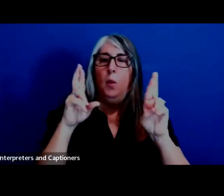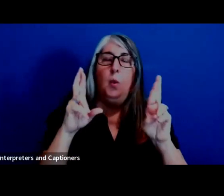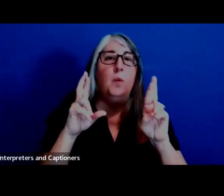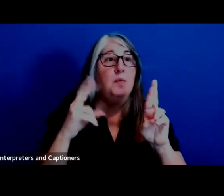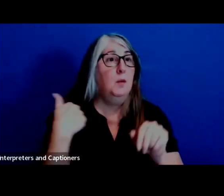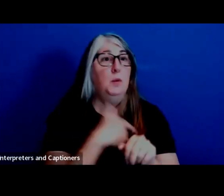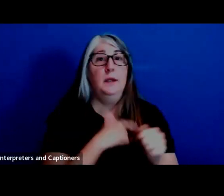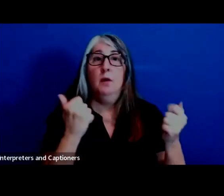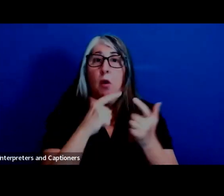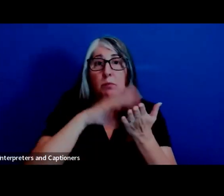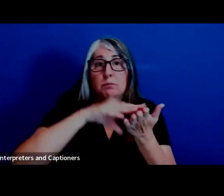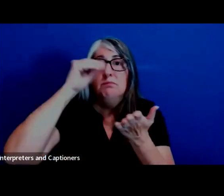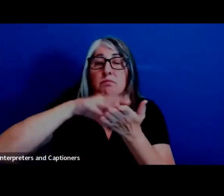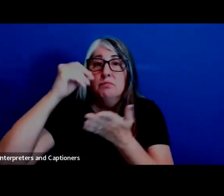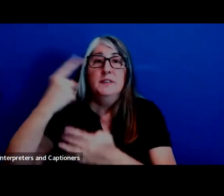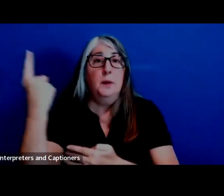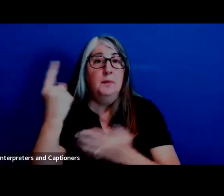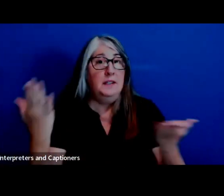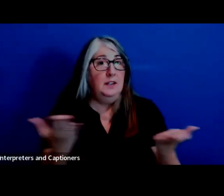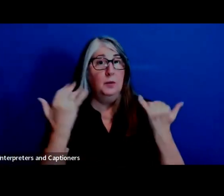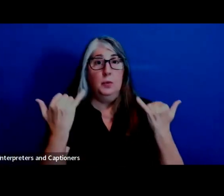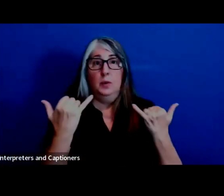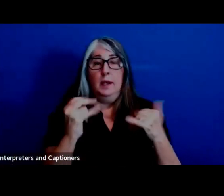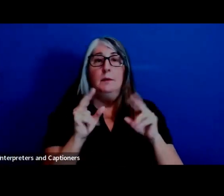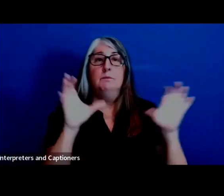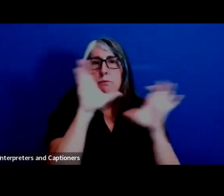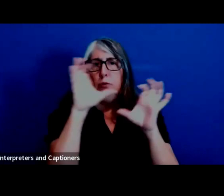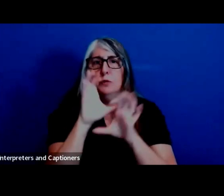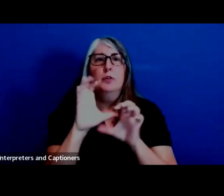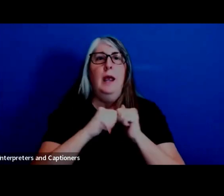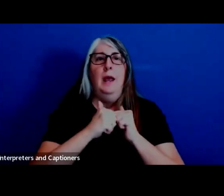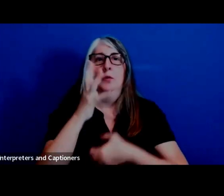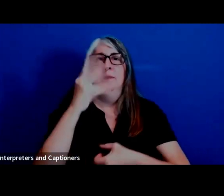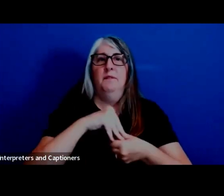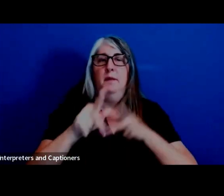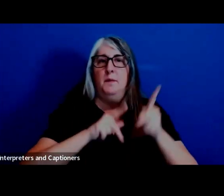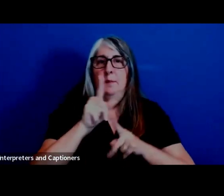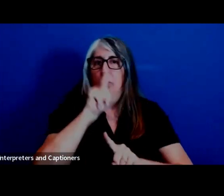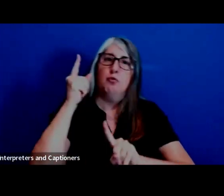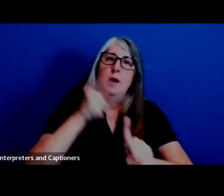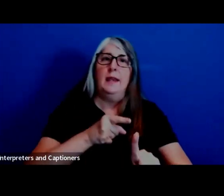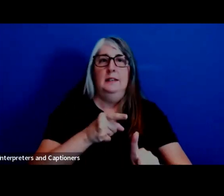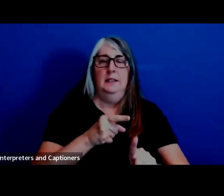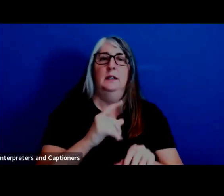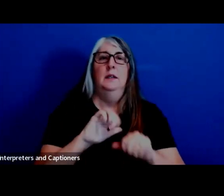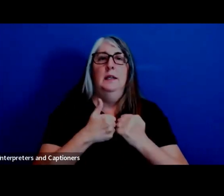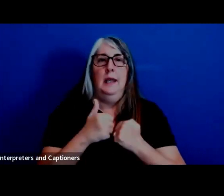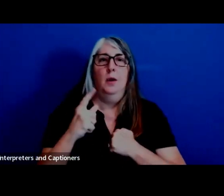take some things away from this and look for more ways to involve the people directly in